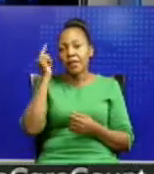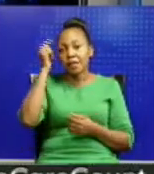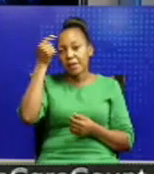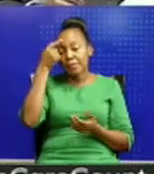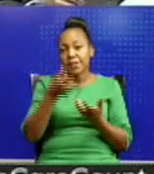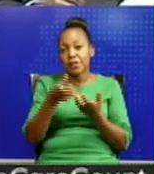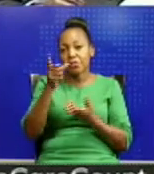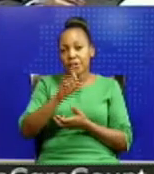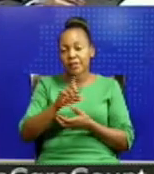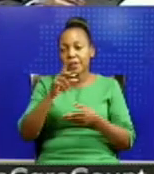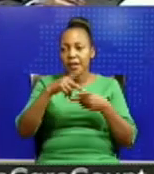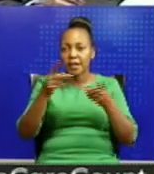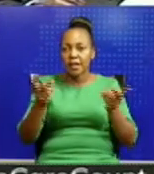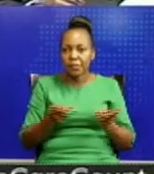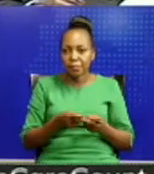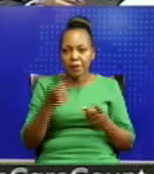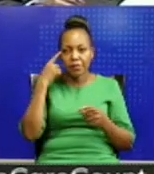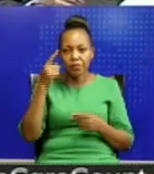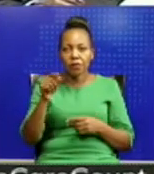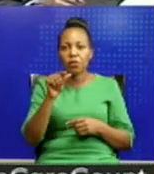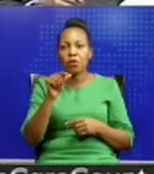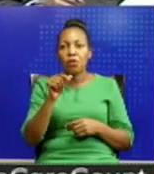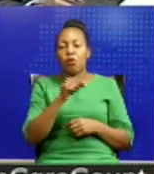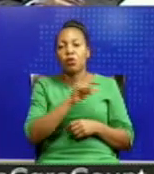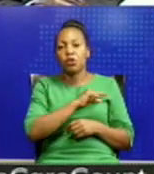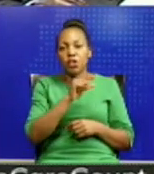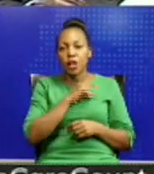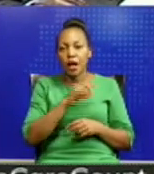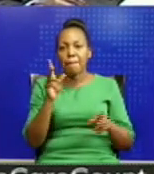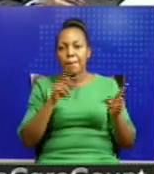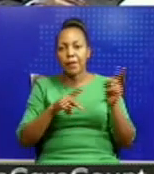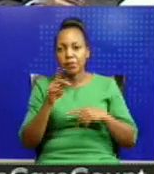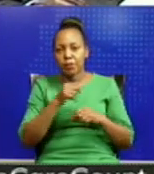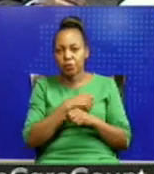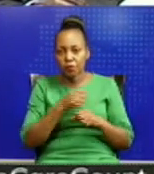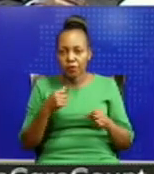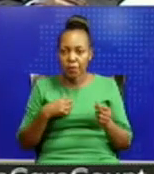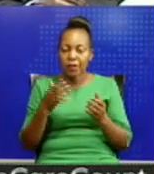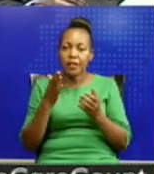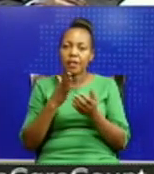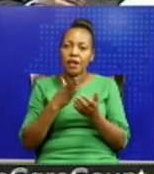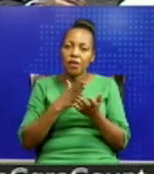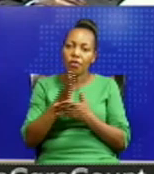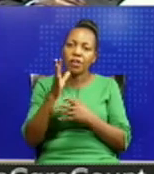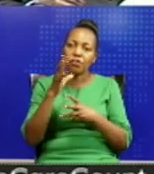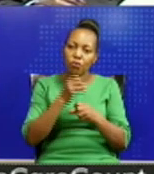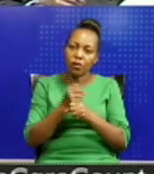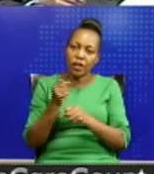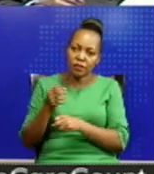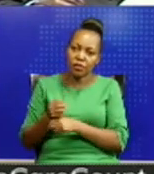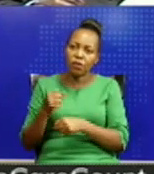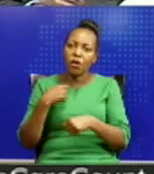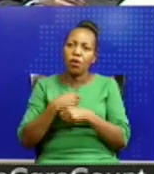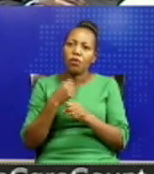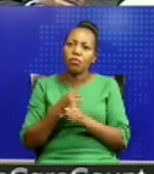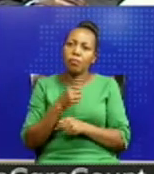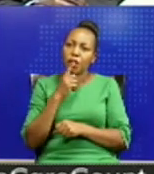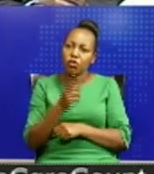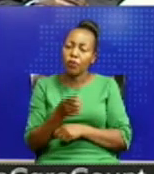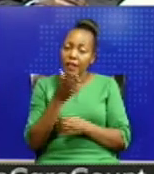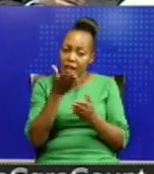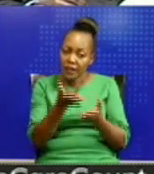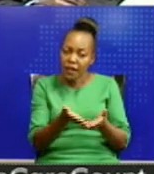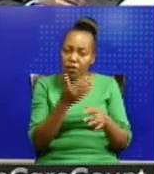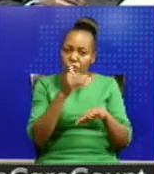increase the space for genuine participation of women and these rights organizations to actually also offer their 2 cents in the national